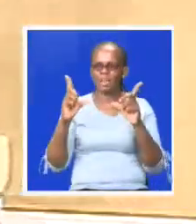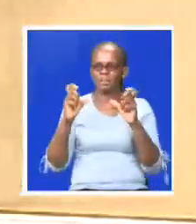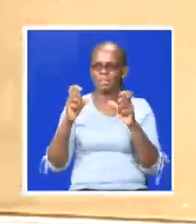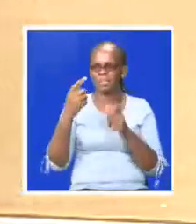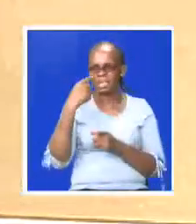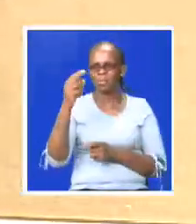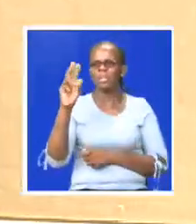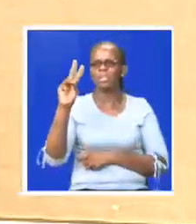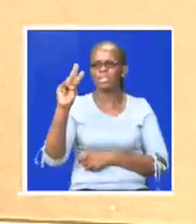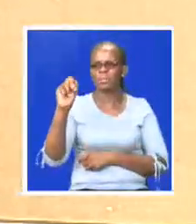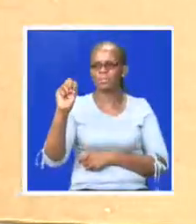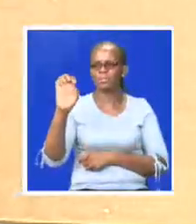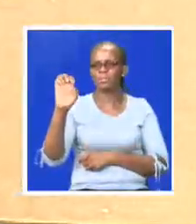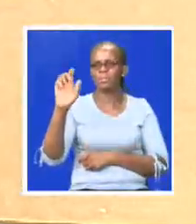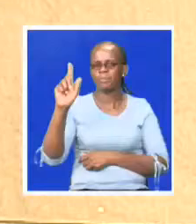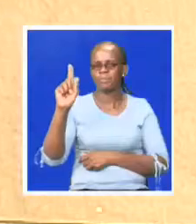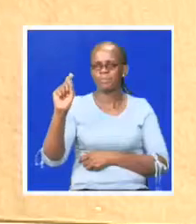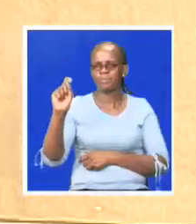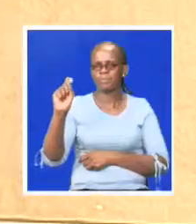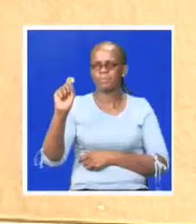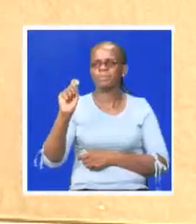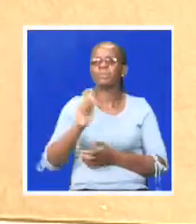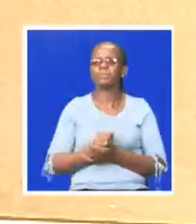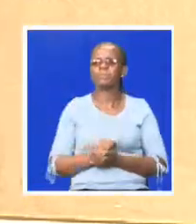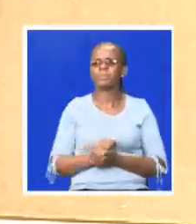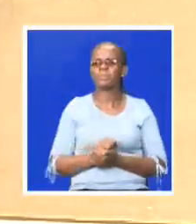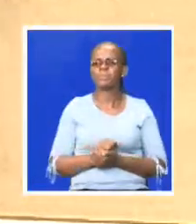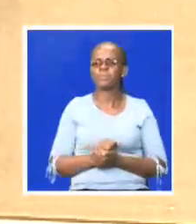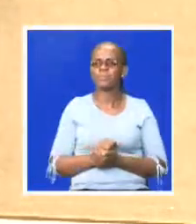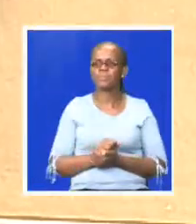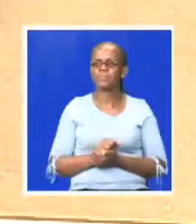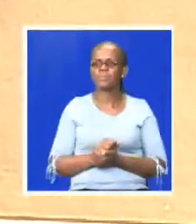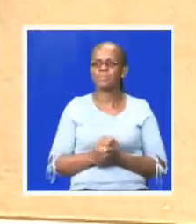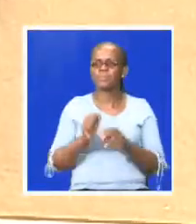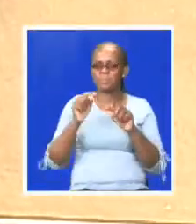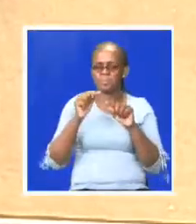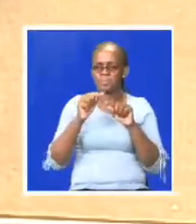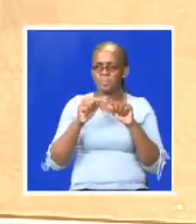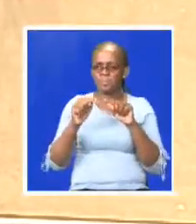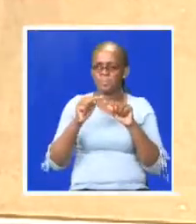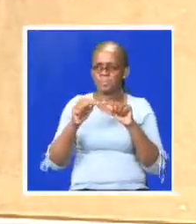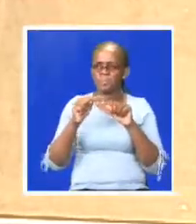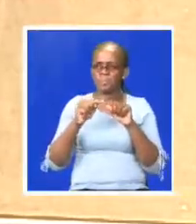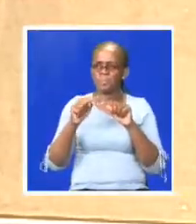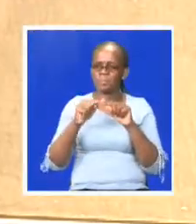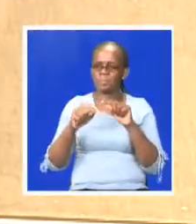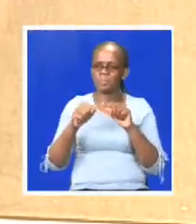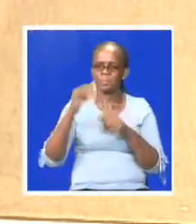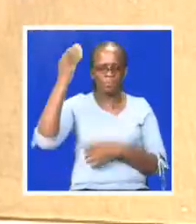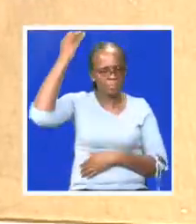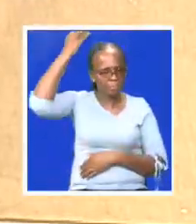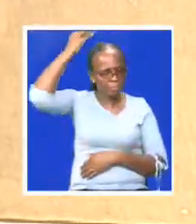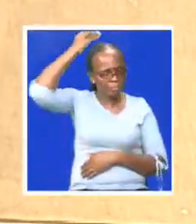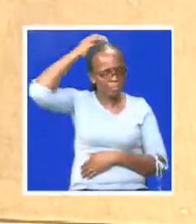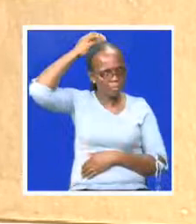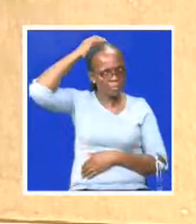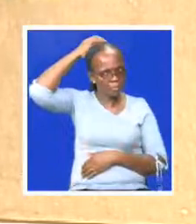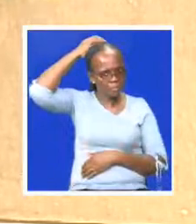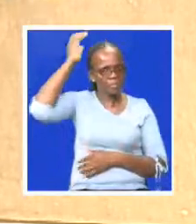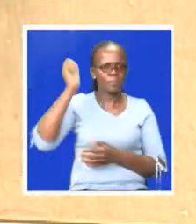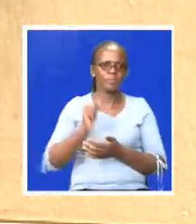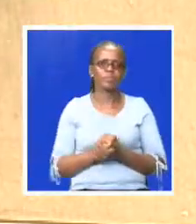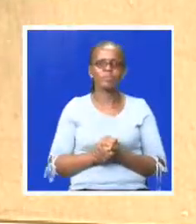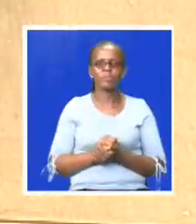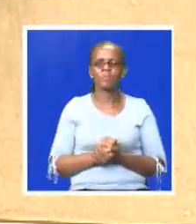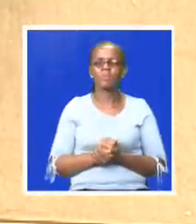net. This is a net. We have nails, we have a nurse, and